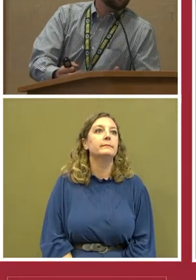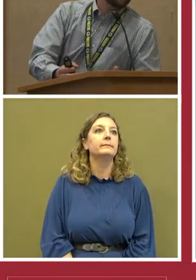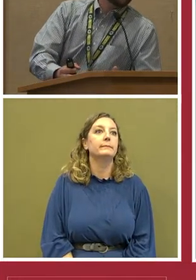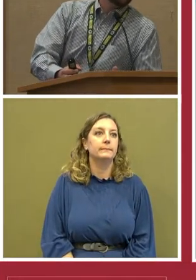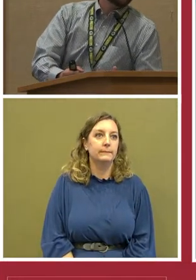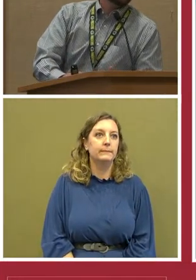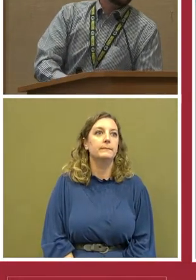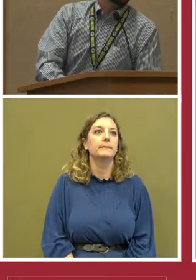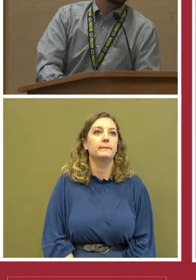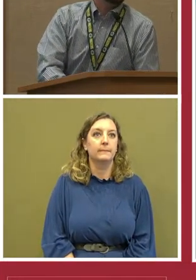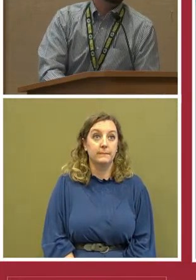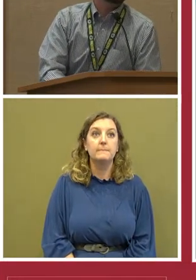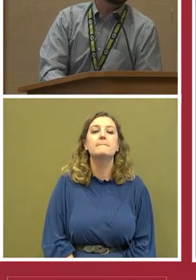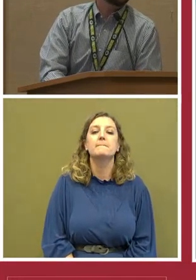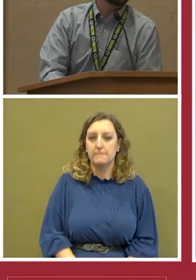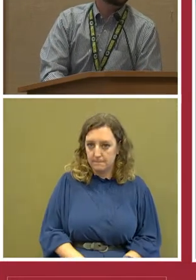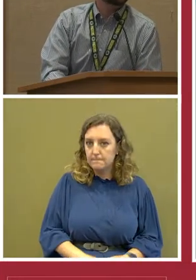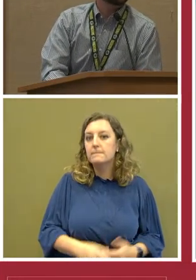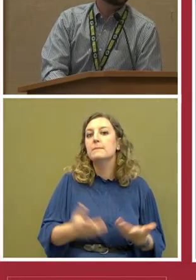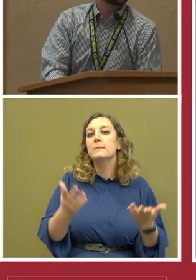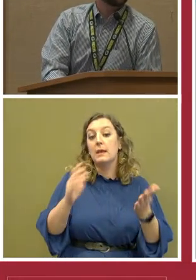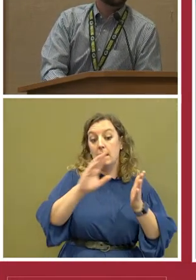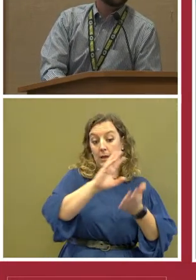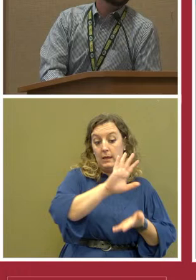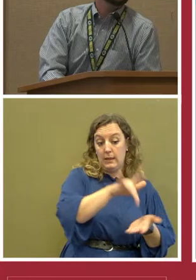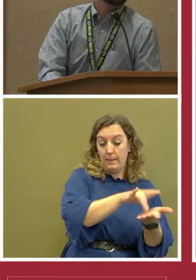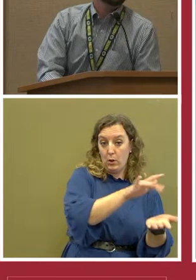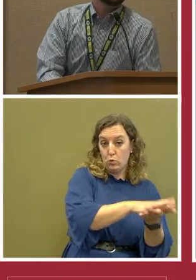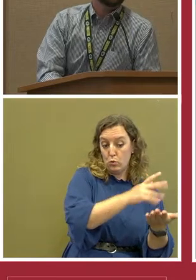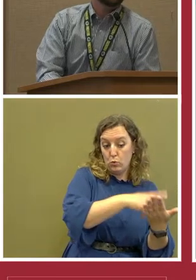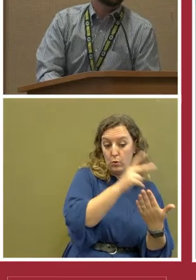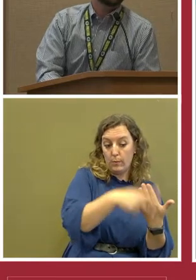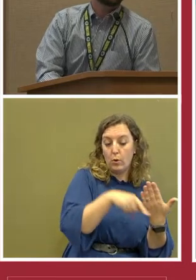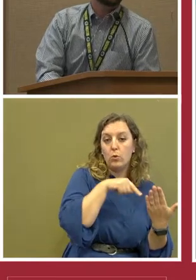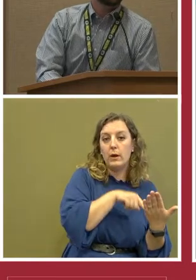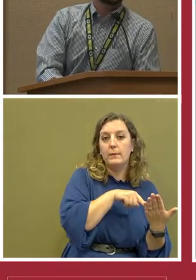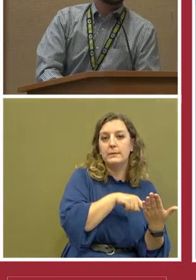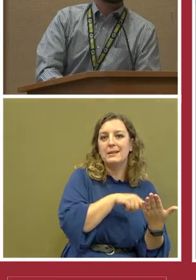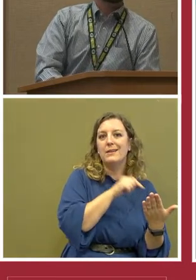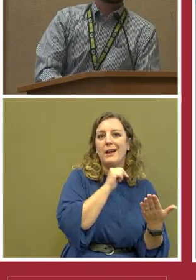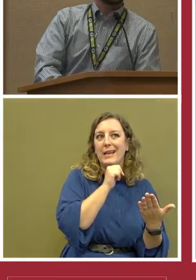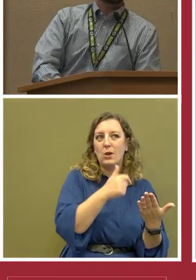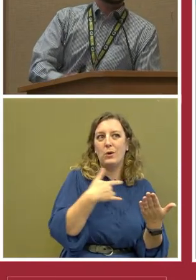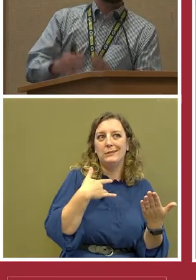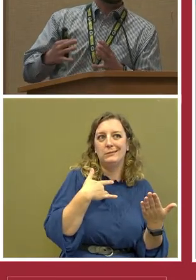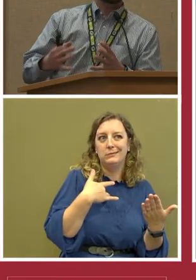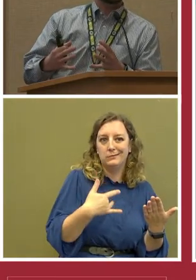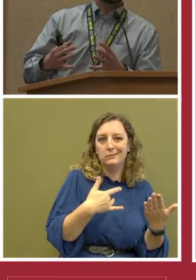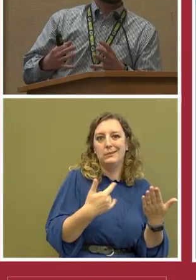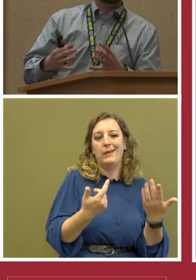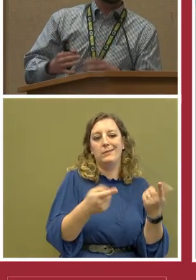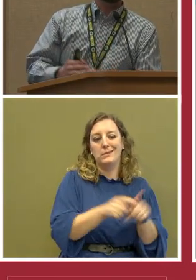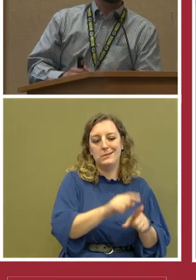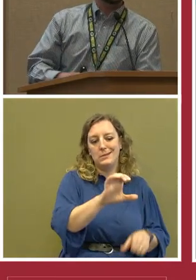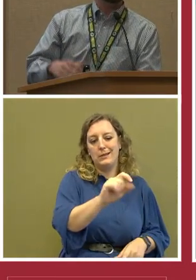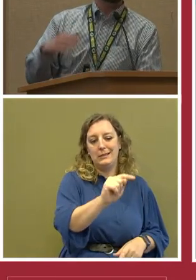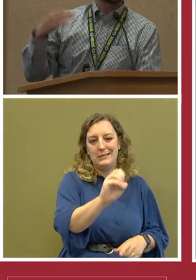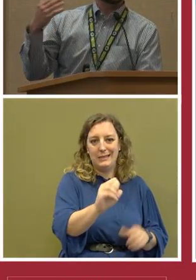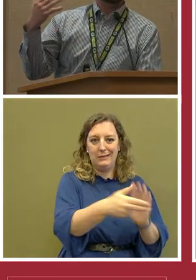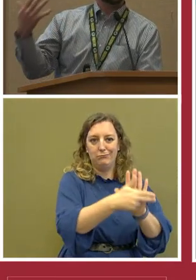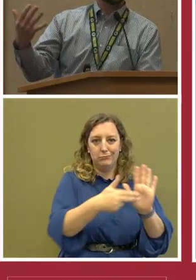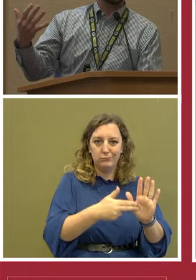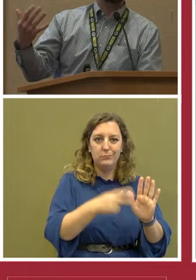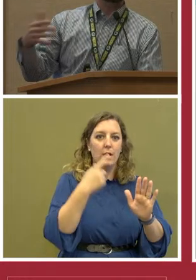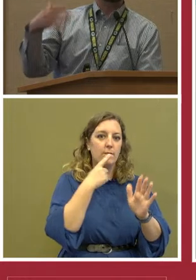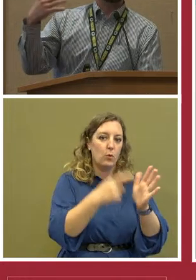I also just want to note that while in our middle school programs, we don't technically have that same CTE umbrella in